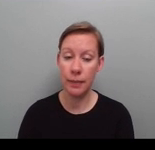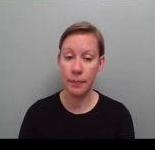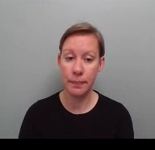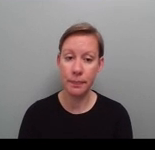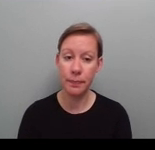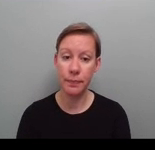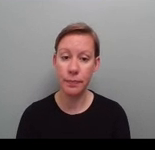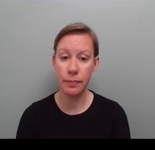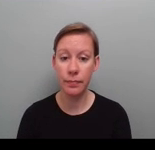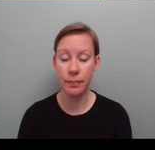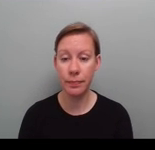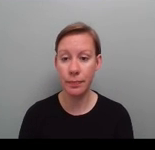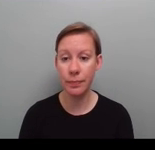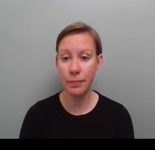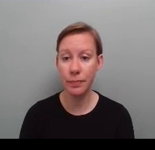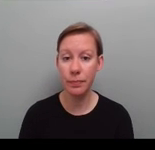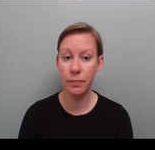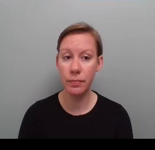to your surroundings.